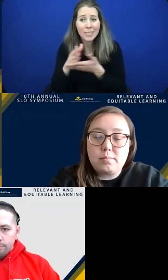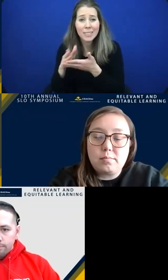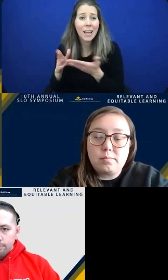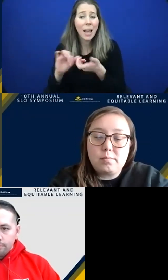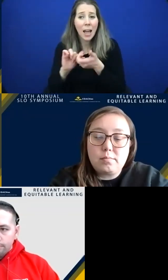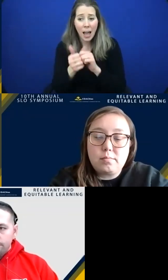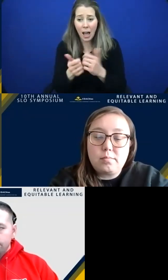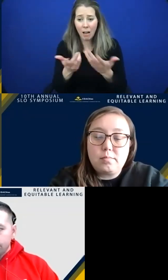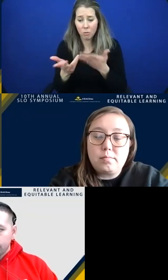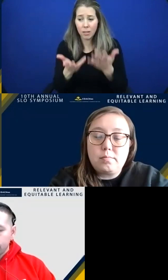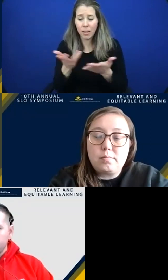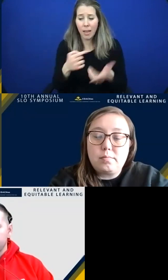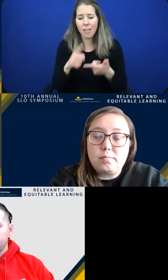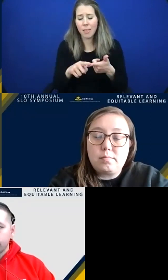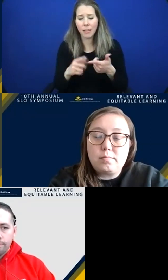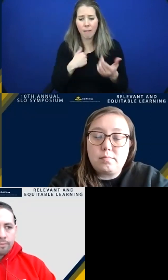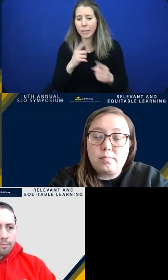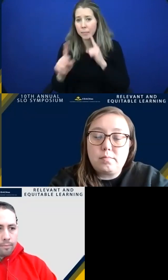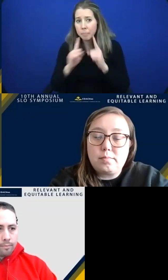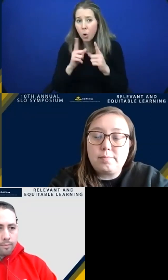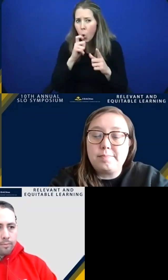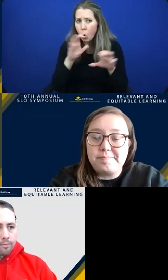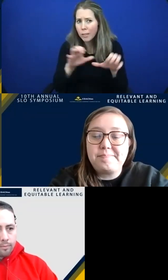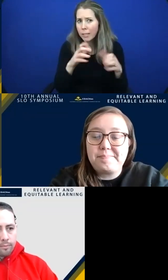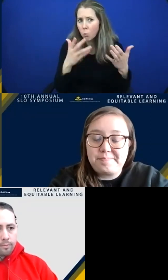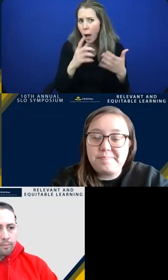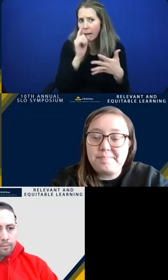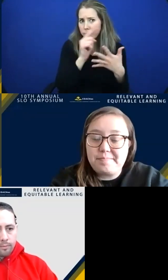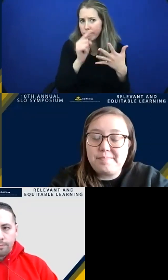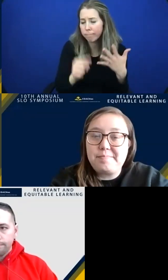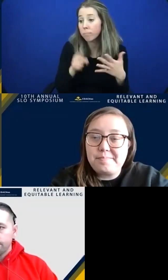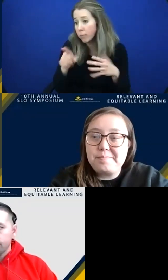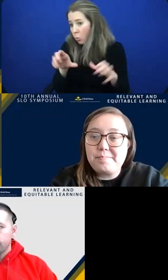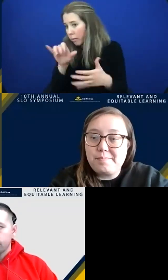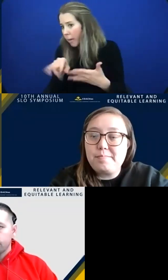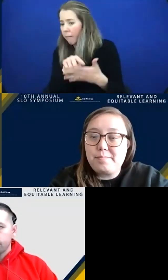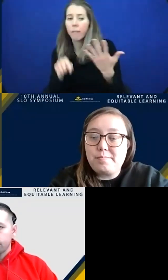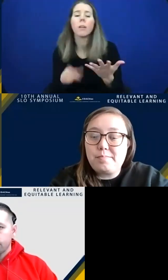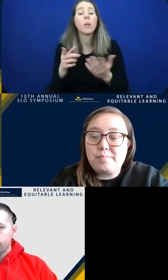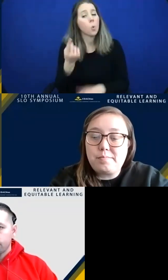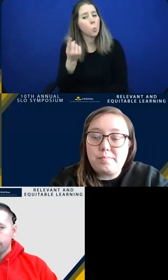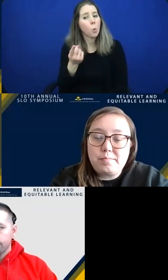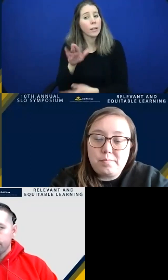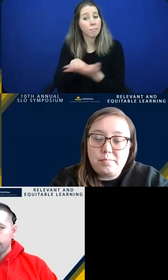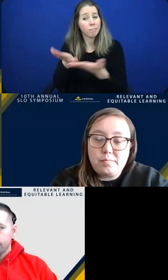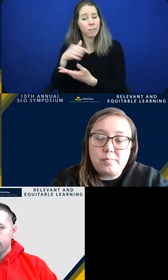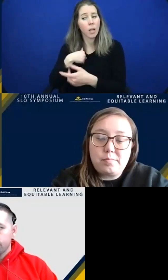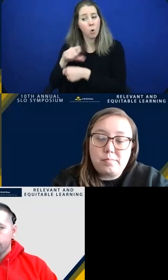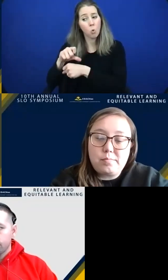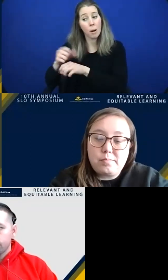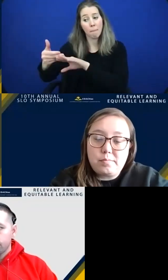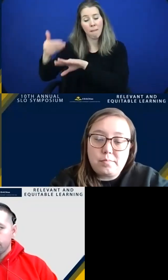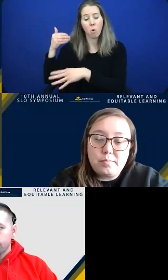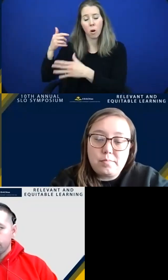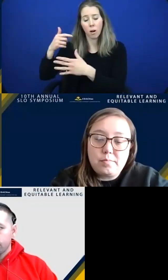and then have a conversation about who does what. And, you know, at one of the institutions that I worked before I was